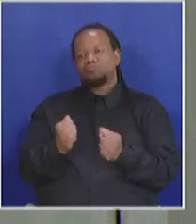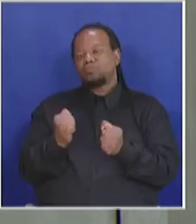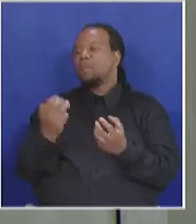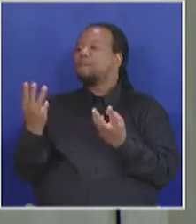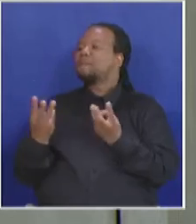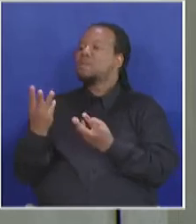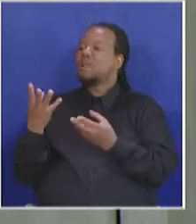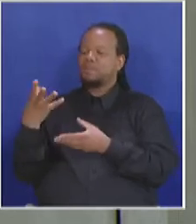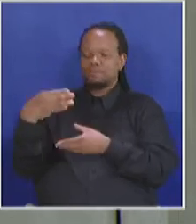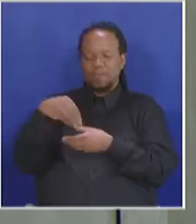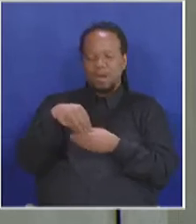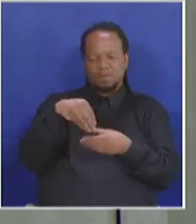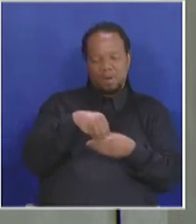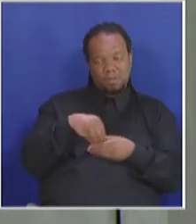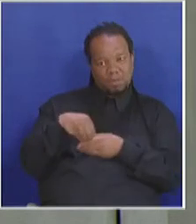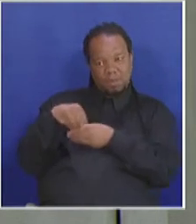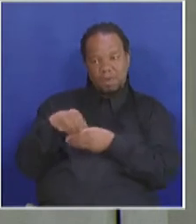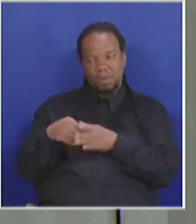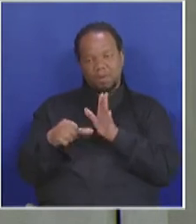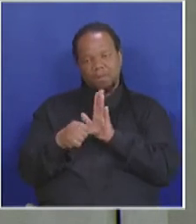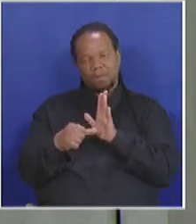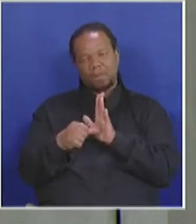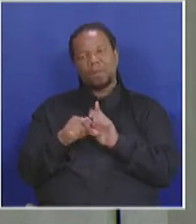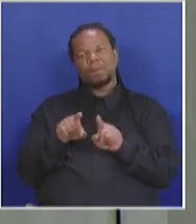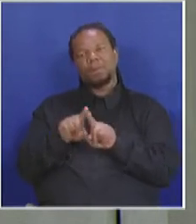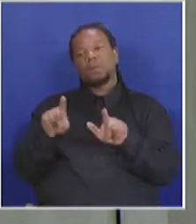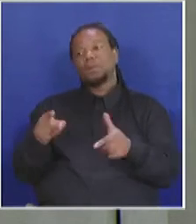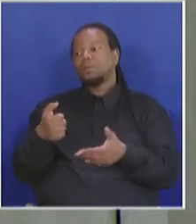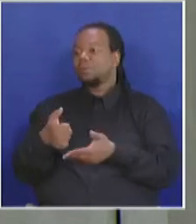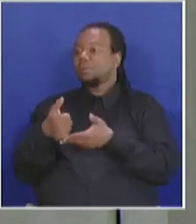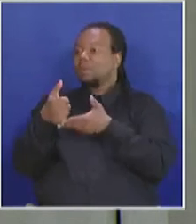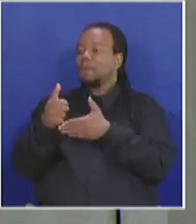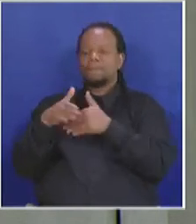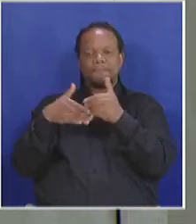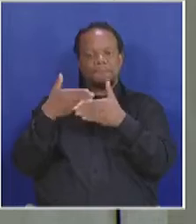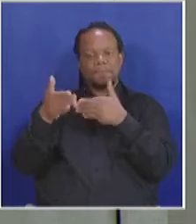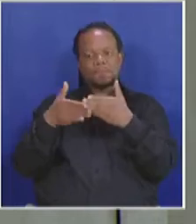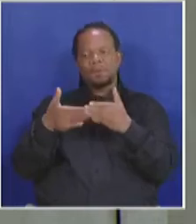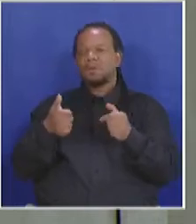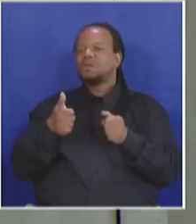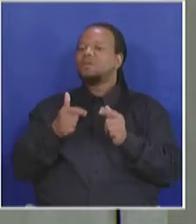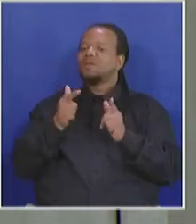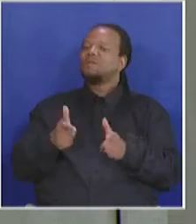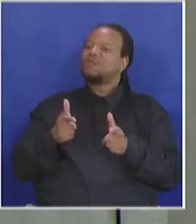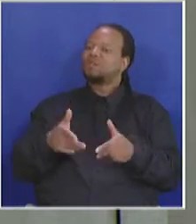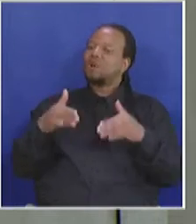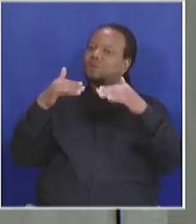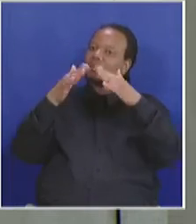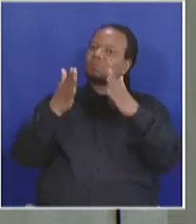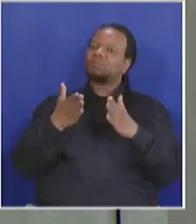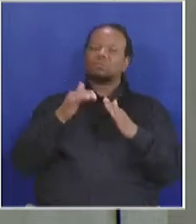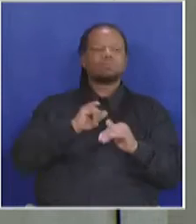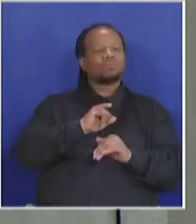important and a cornerstone in the advancement of infrastructure and development for better services to our